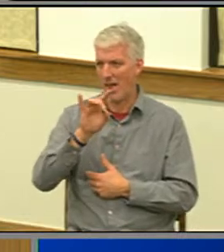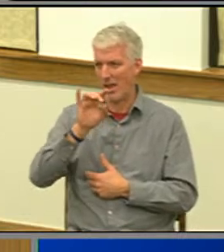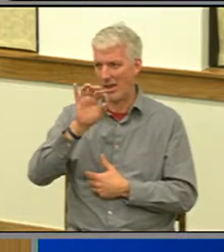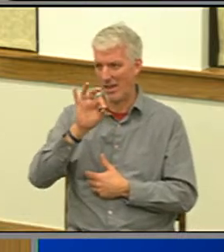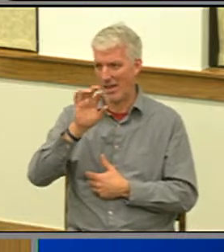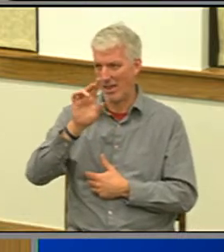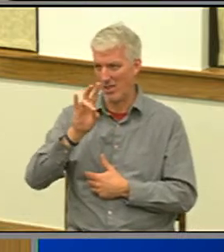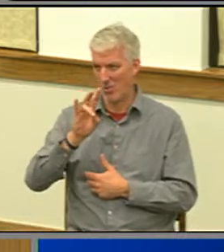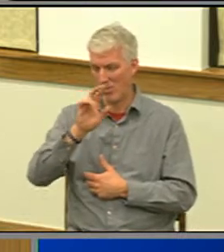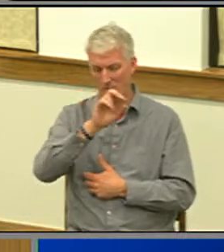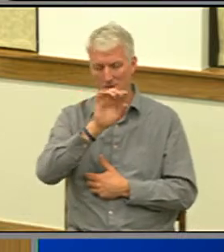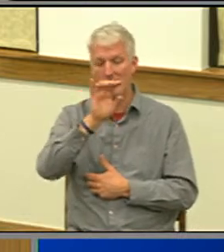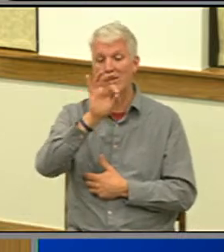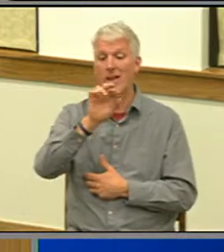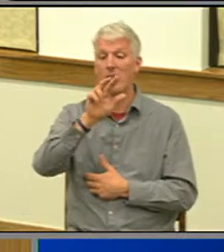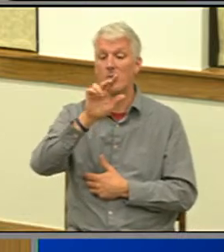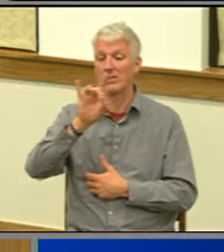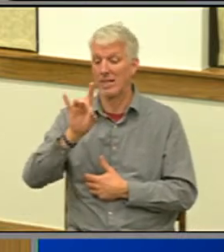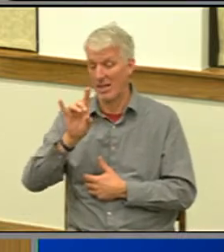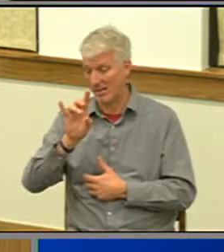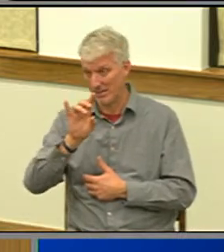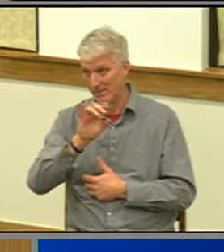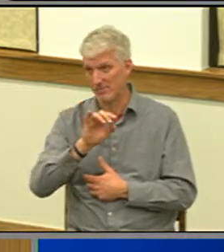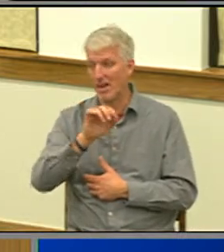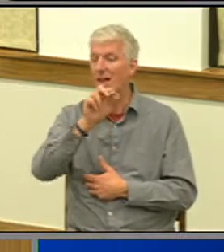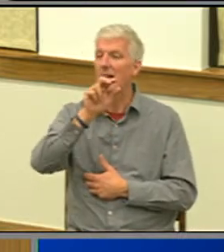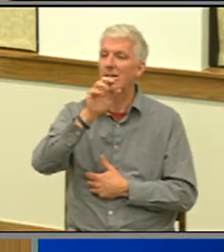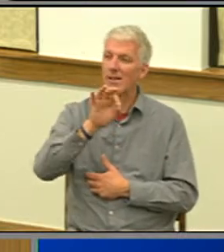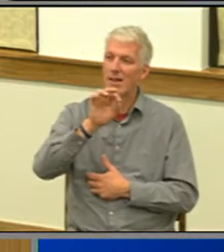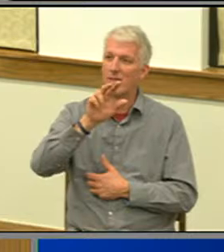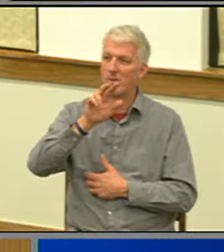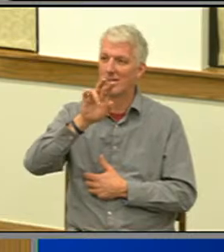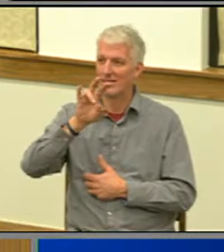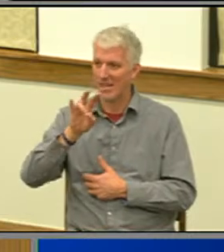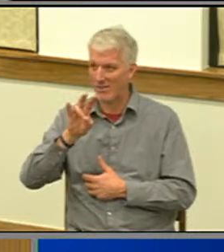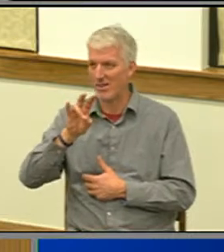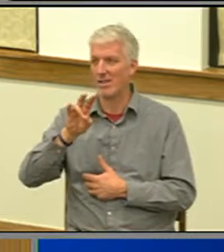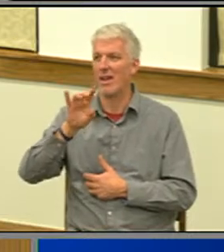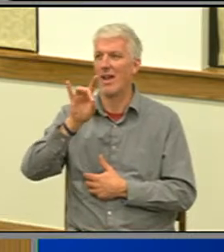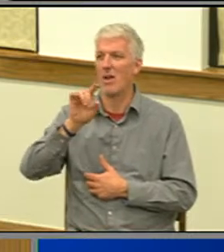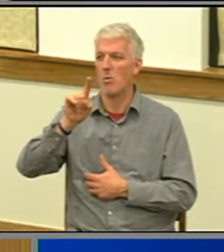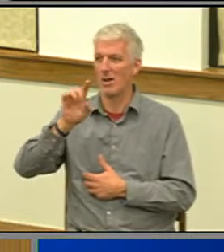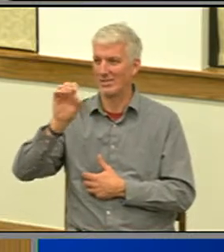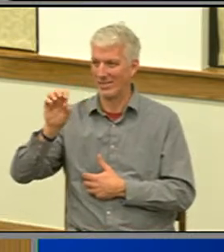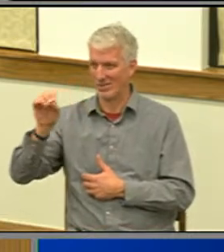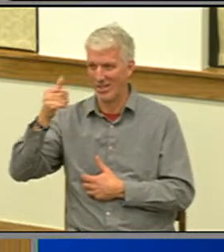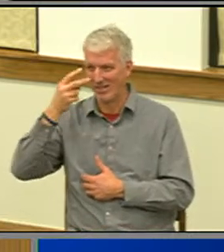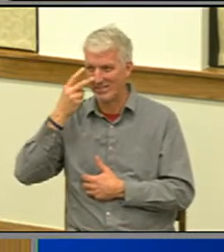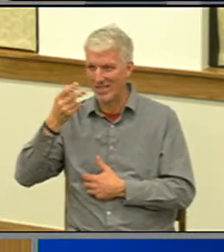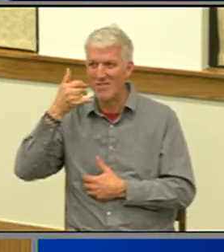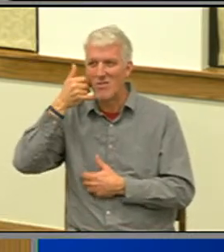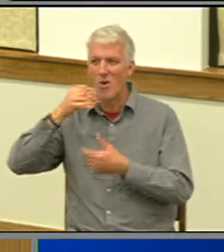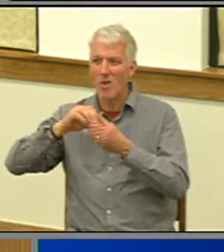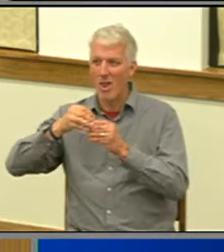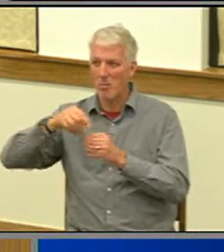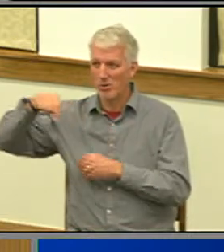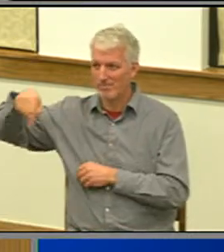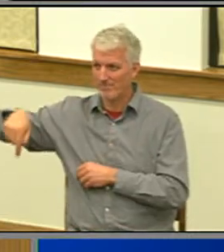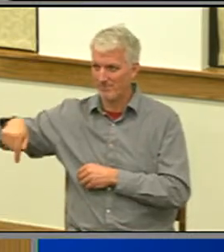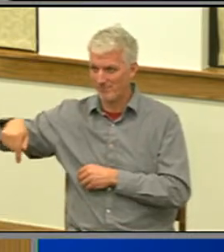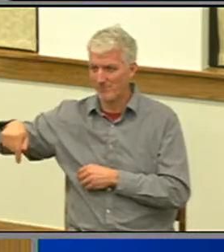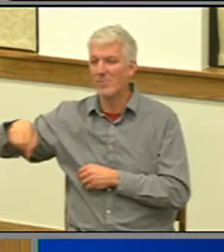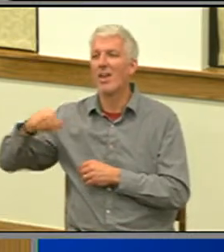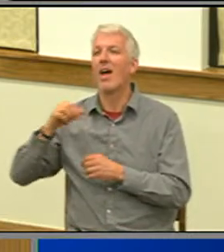818-937-8100. Please provide your full name and address. Callers will have 3 minutes to make their comments or